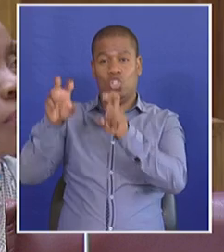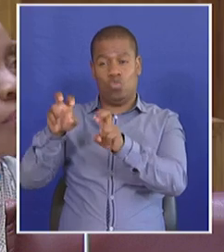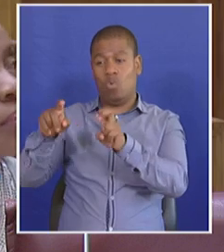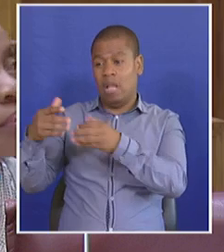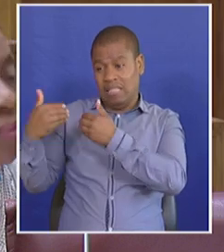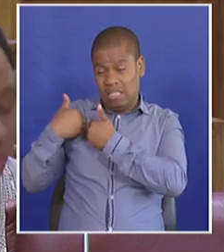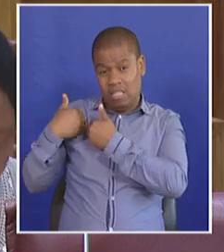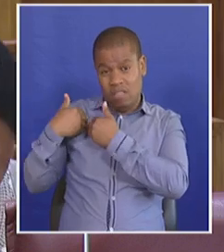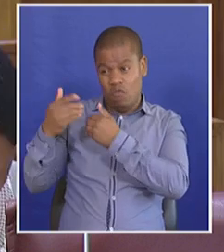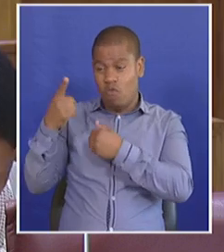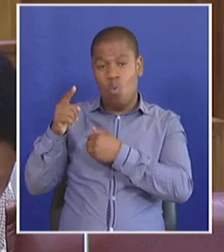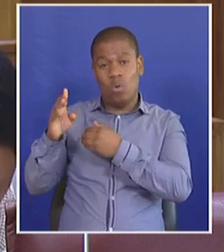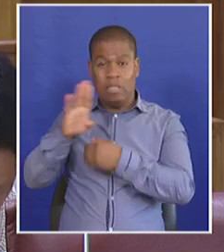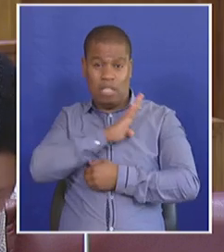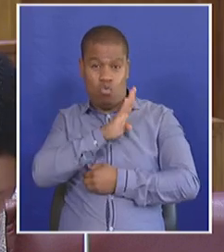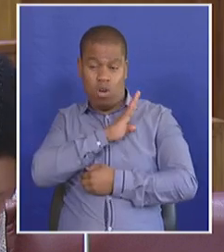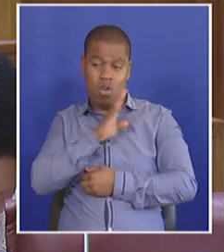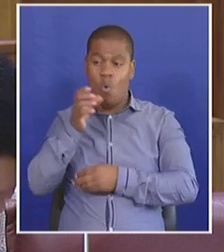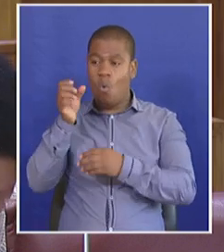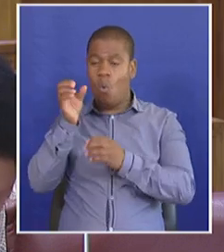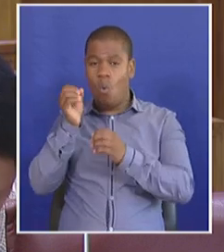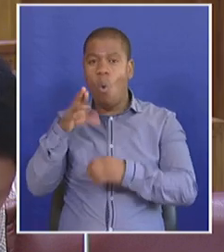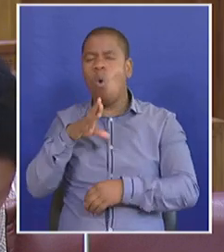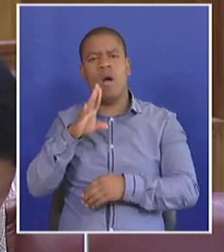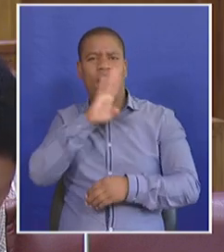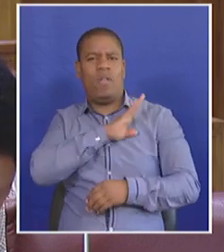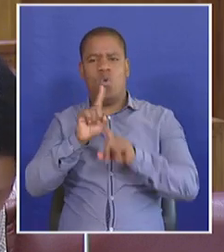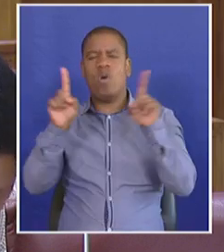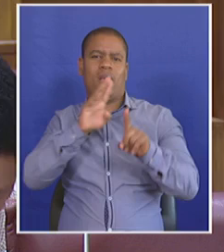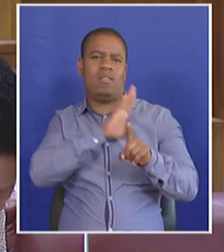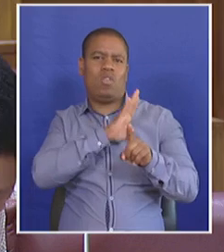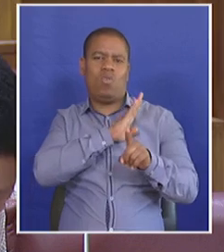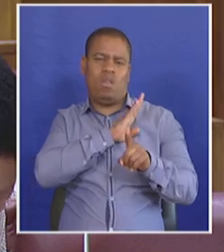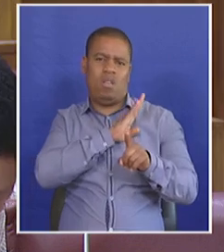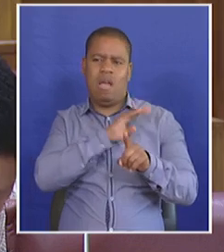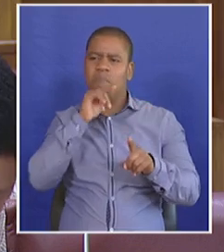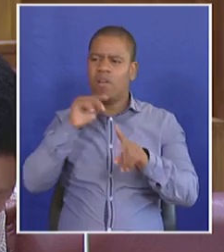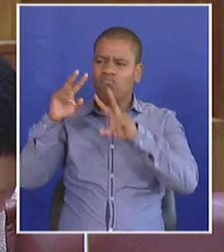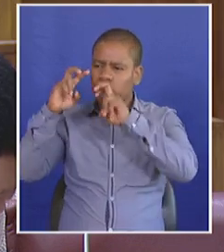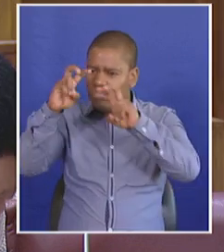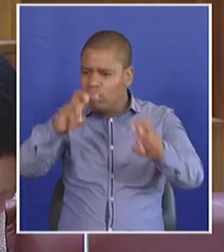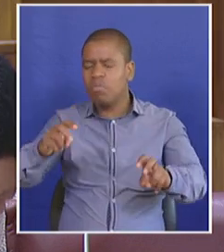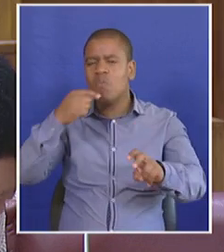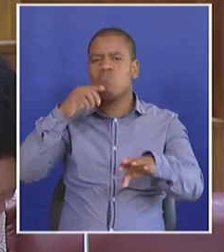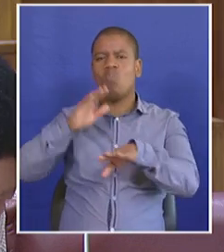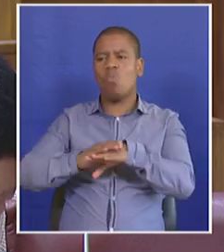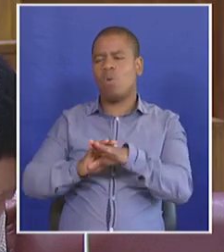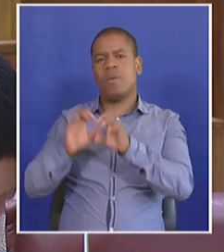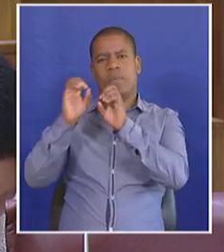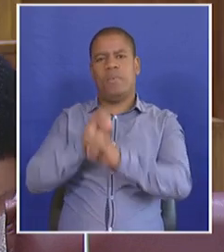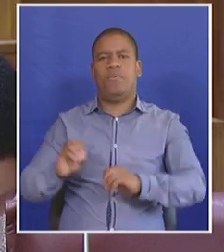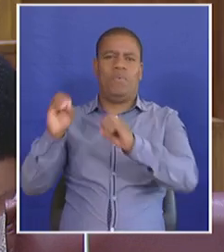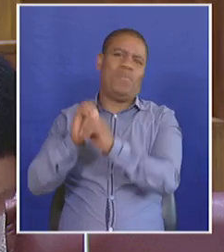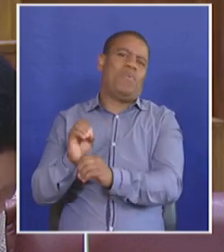or canvassed in court, and no finding has also been sought nor canvassed from